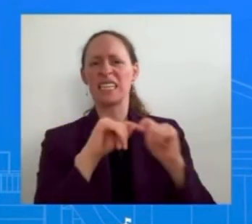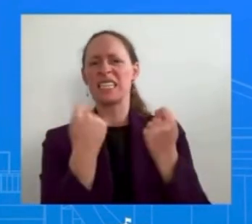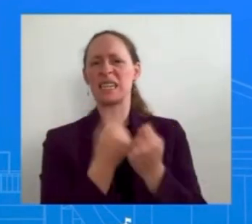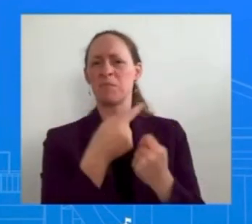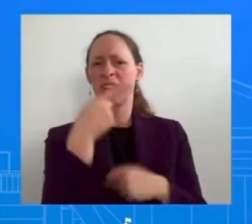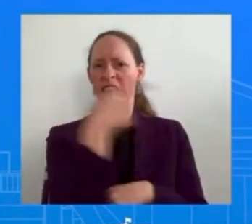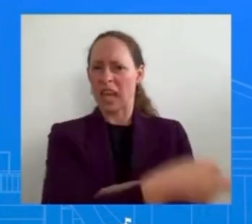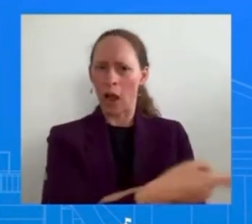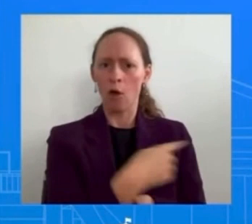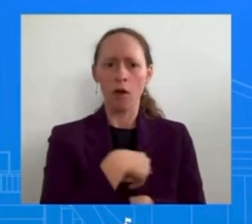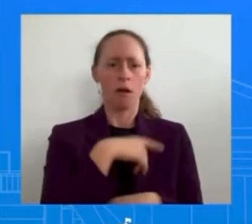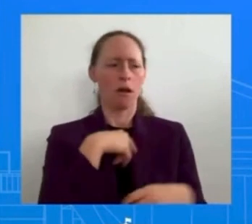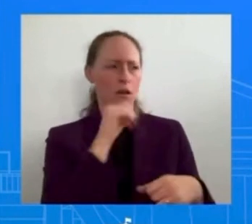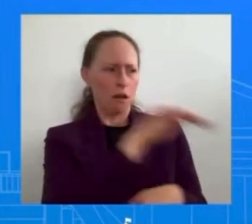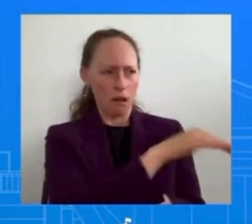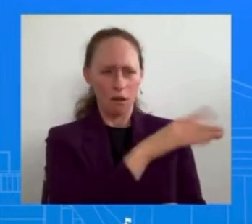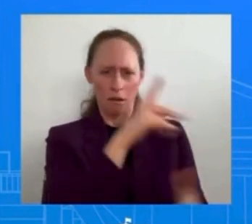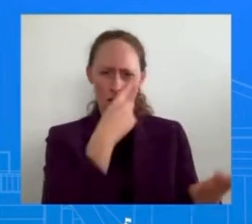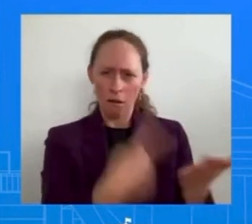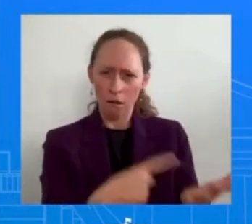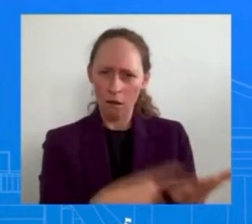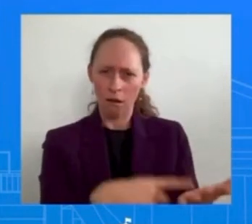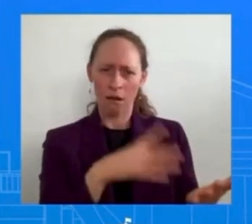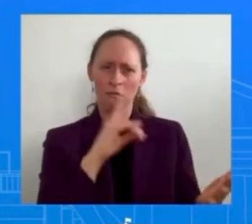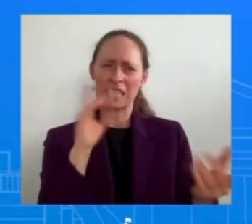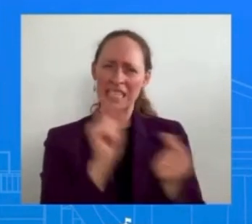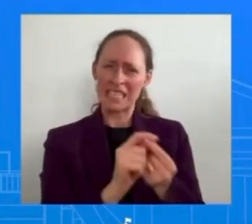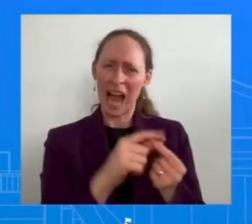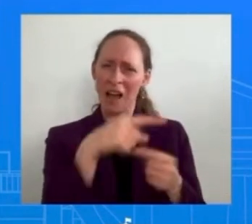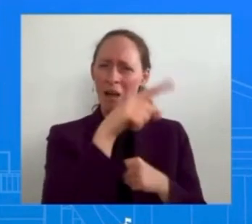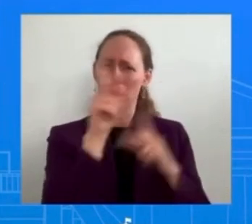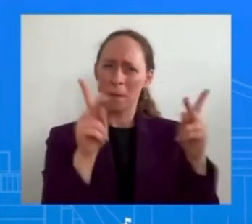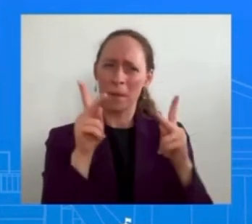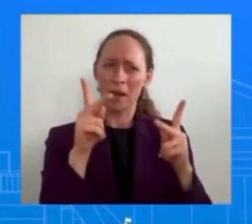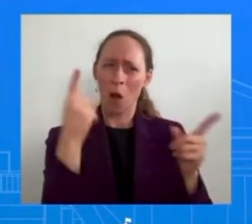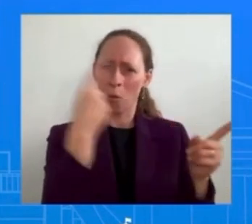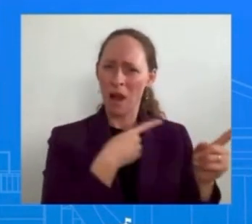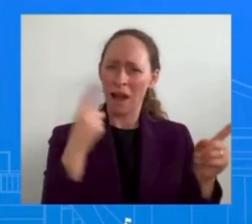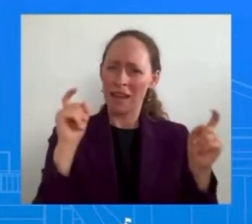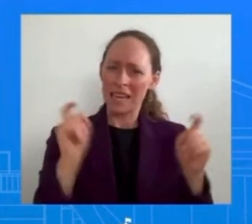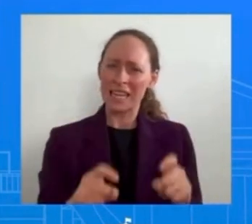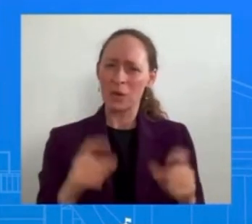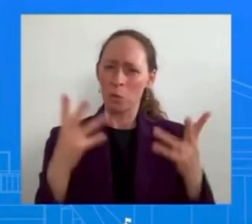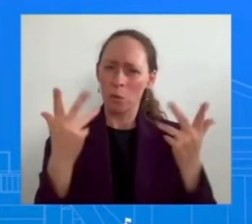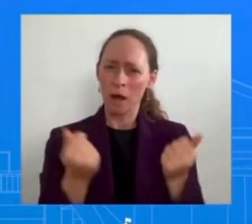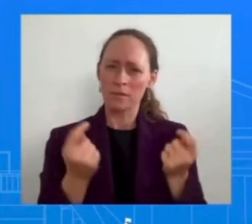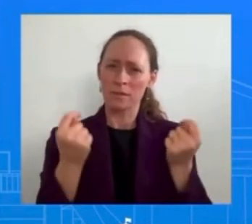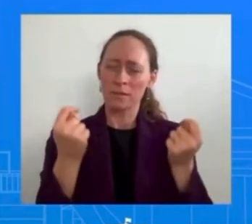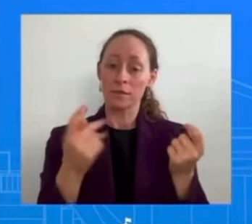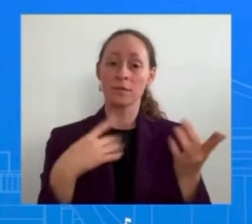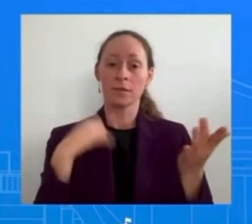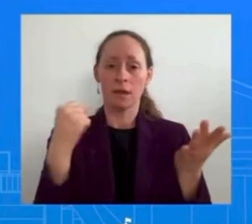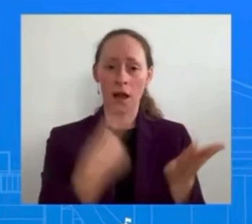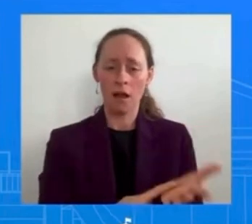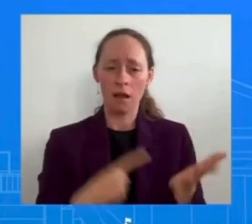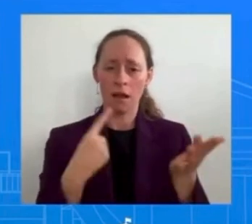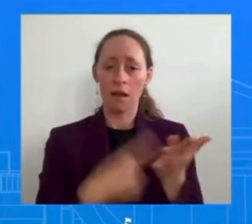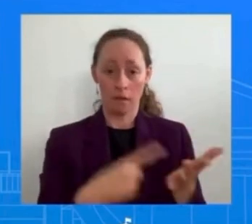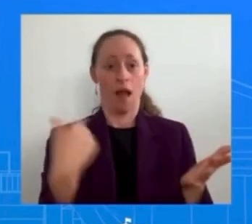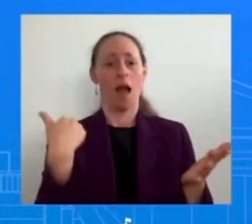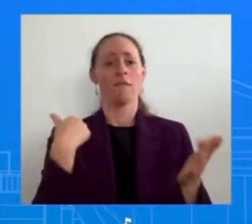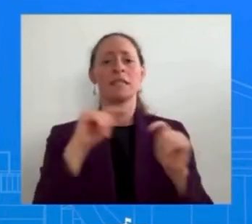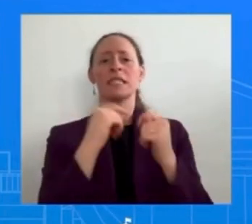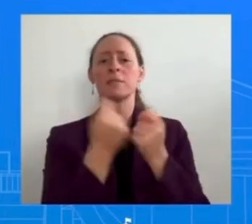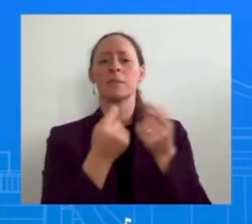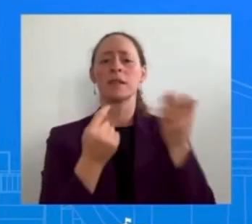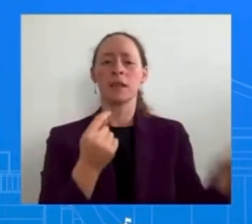this, you know, additional team that's going to support the county will help them think through strategically into the future, you know, what are we going to